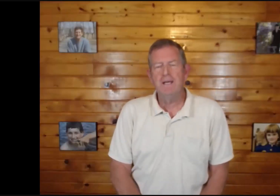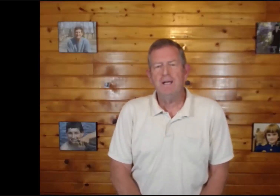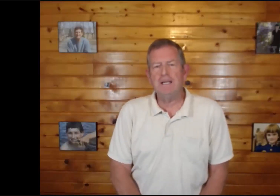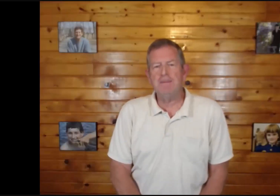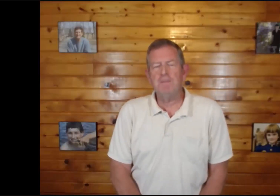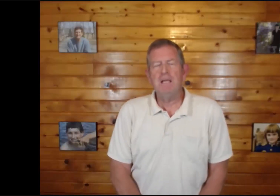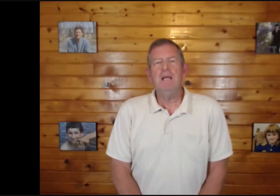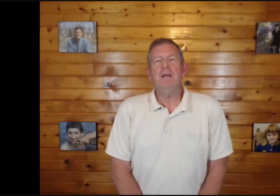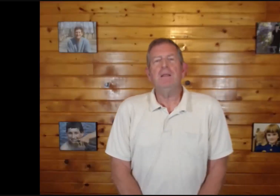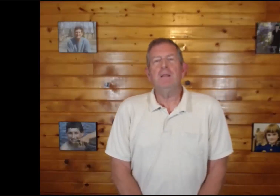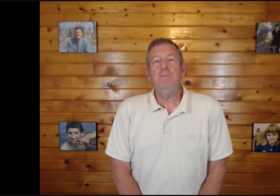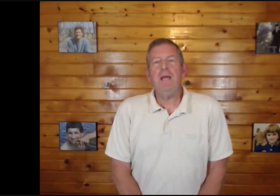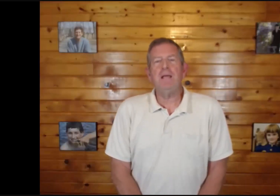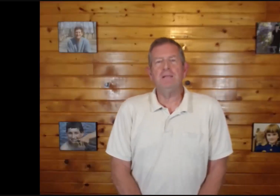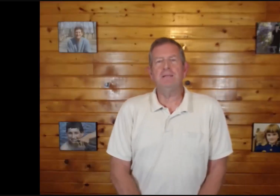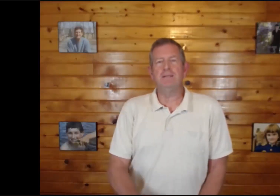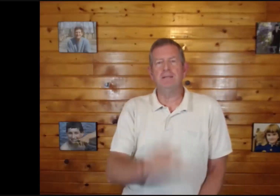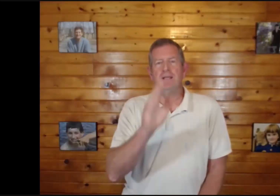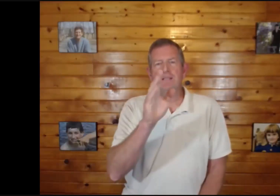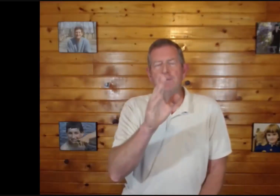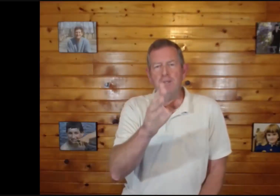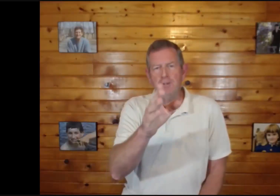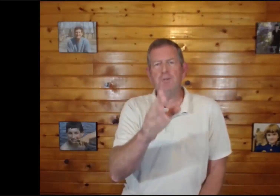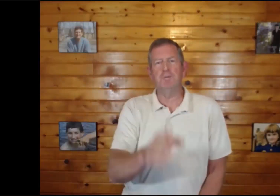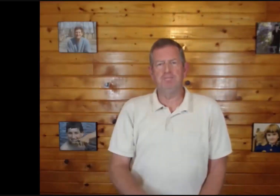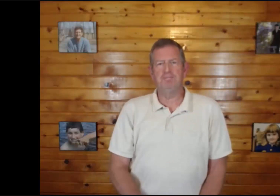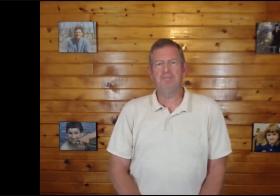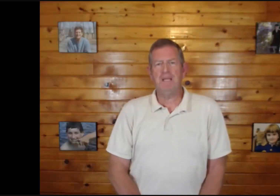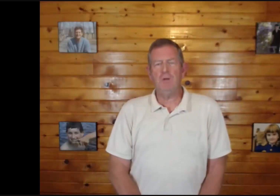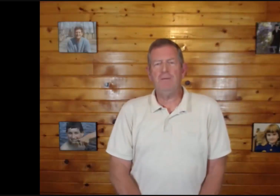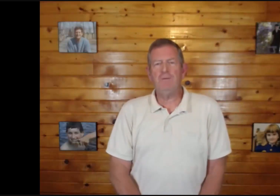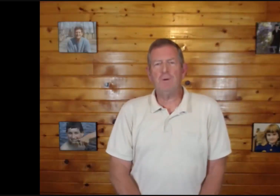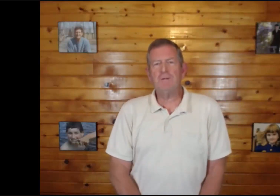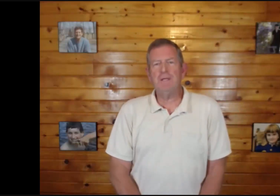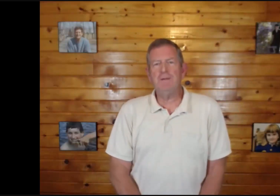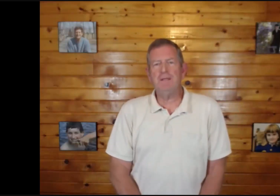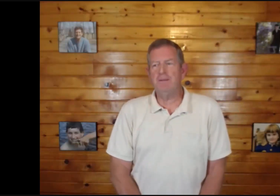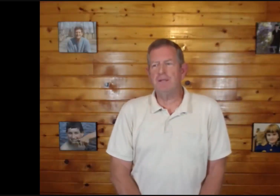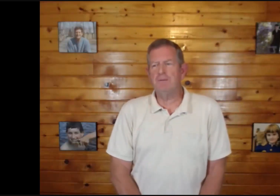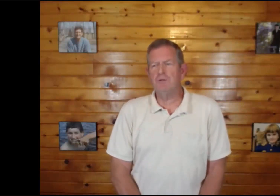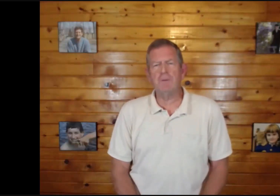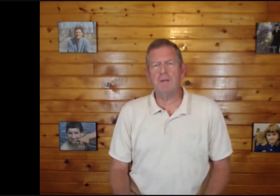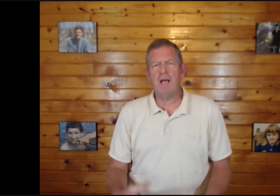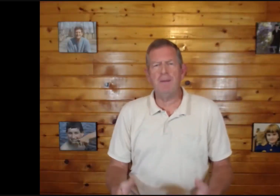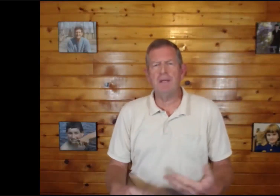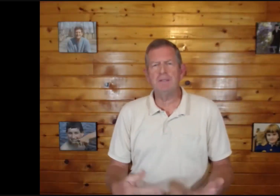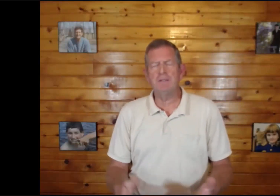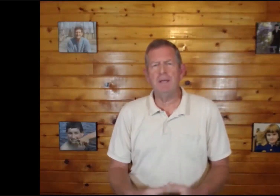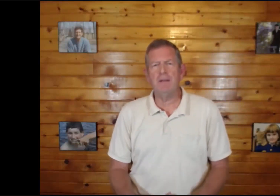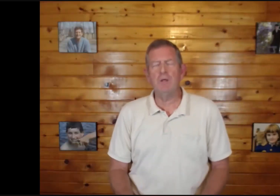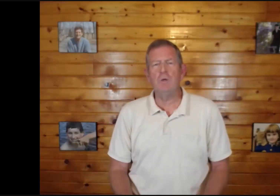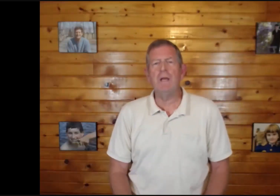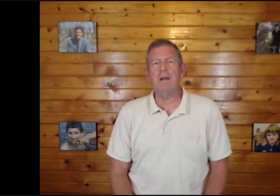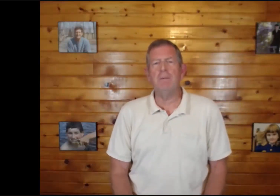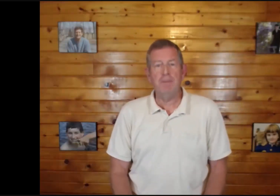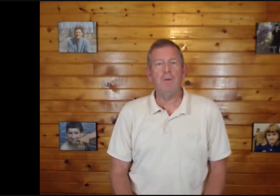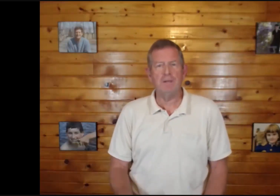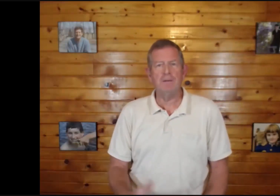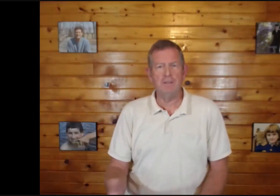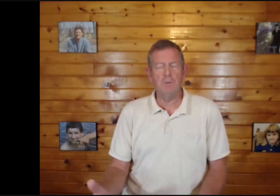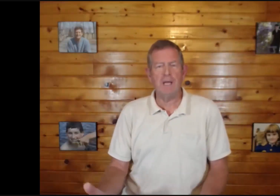weeks. The pace is up to you. You may have noticed in the general comments made on the